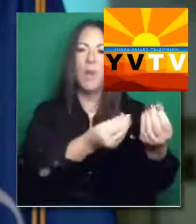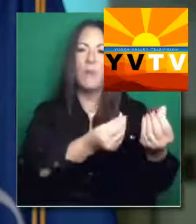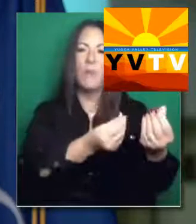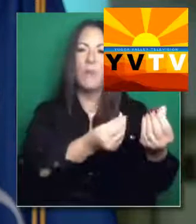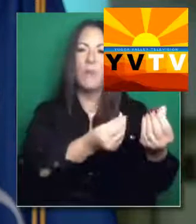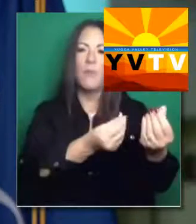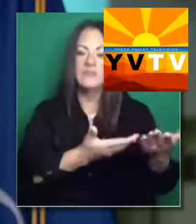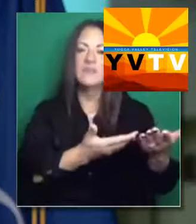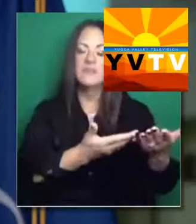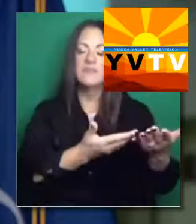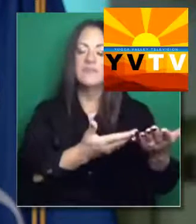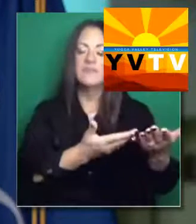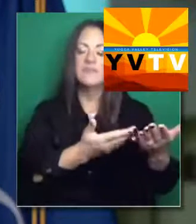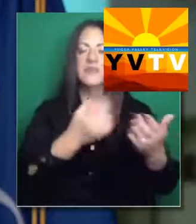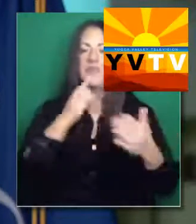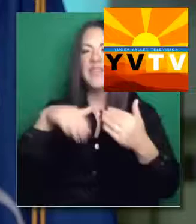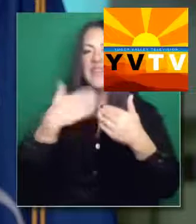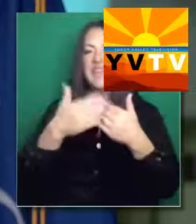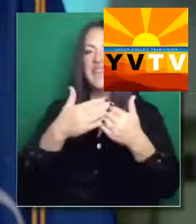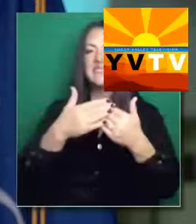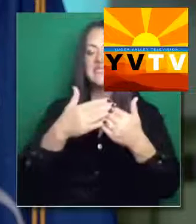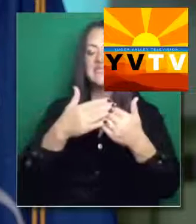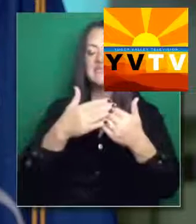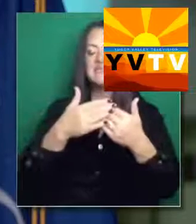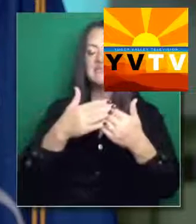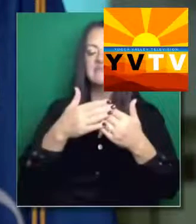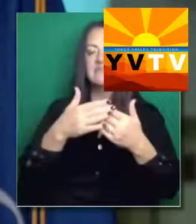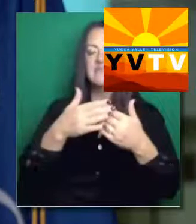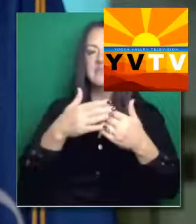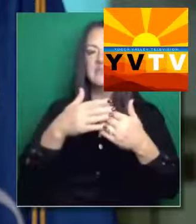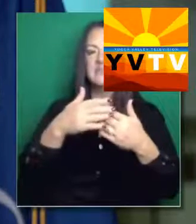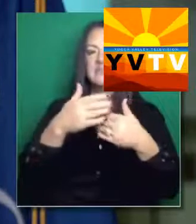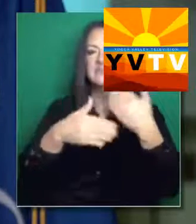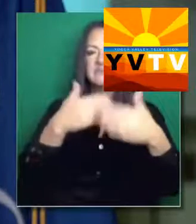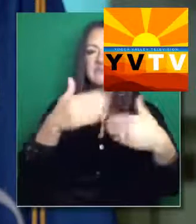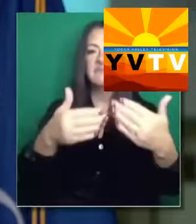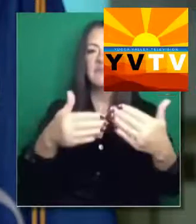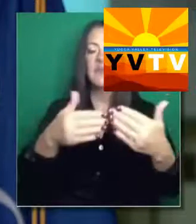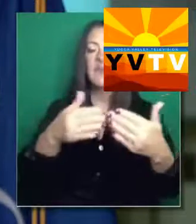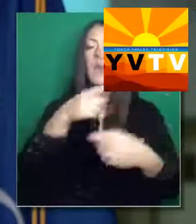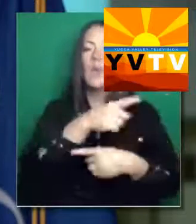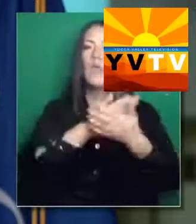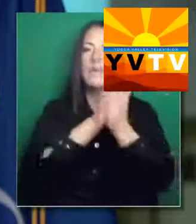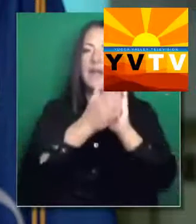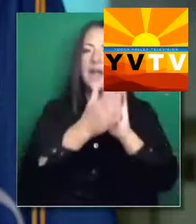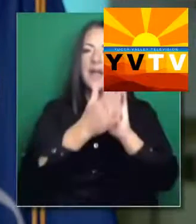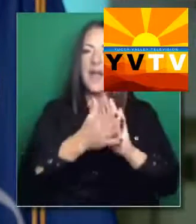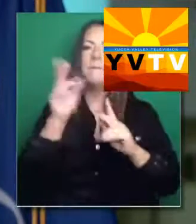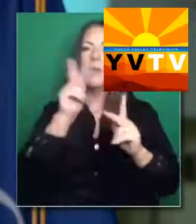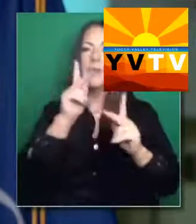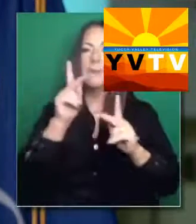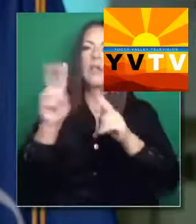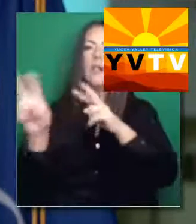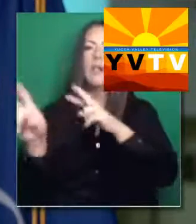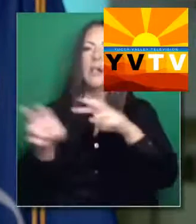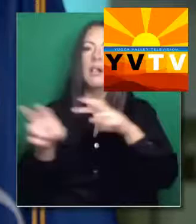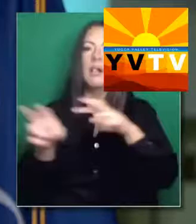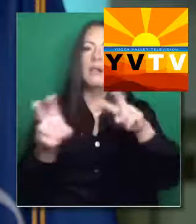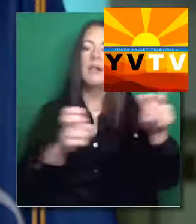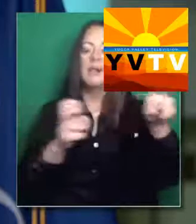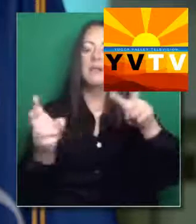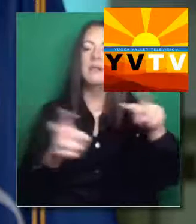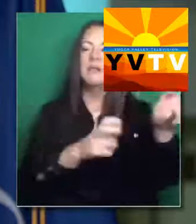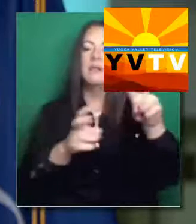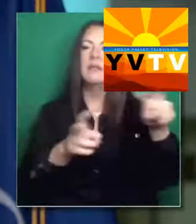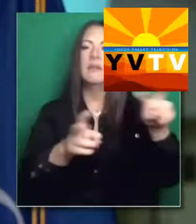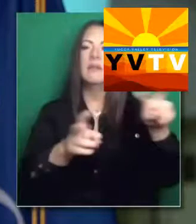and months, those start to be utilized at scale. So those will also